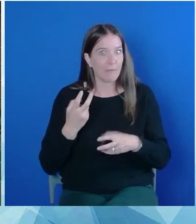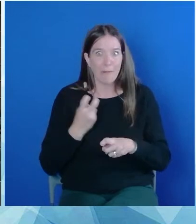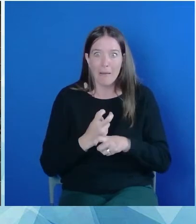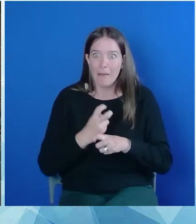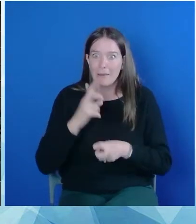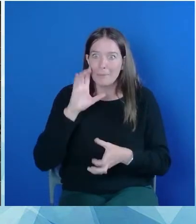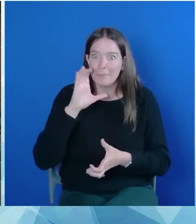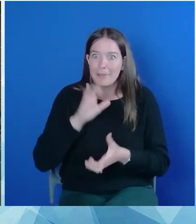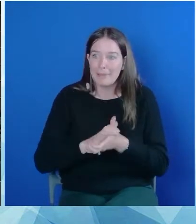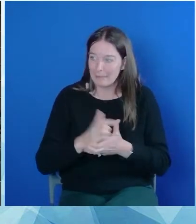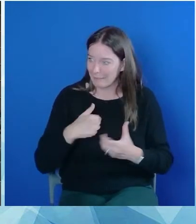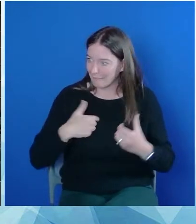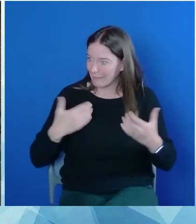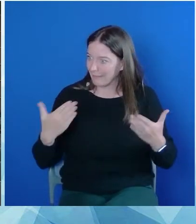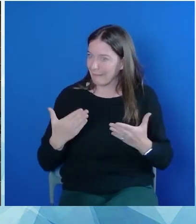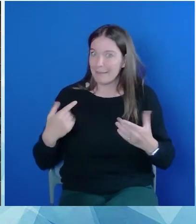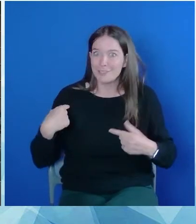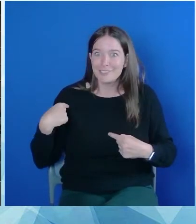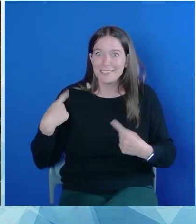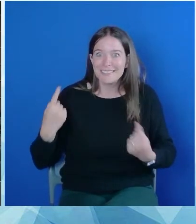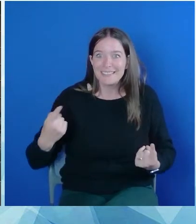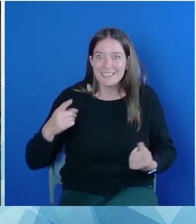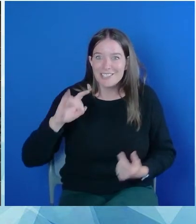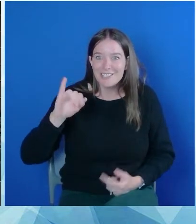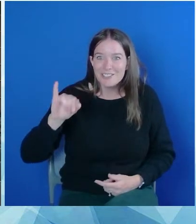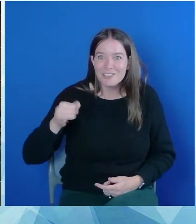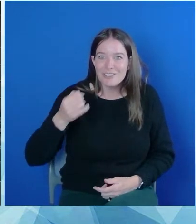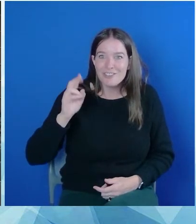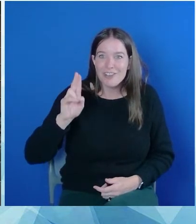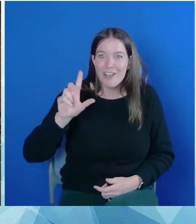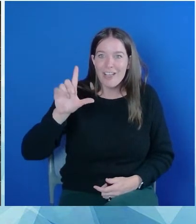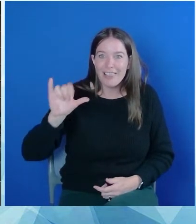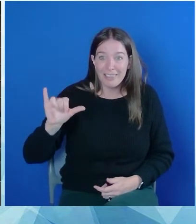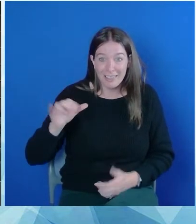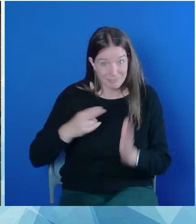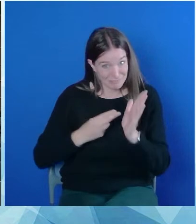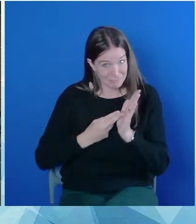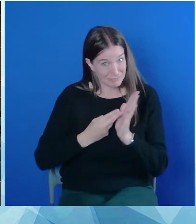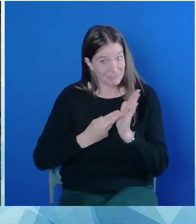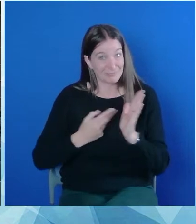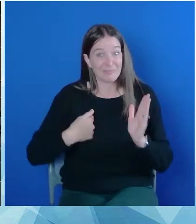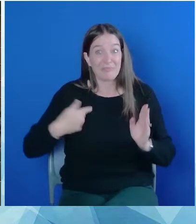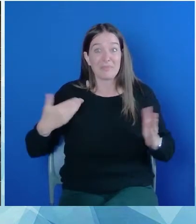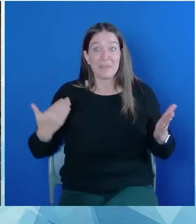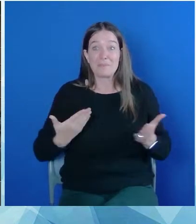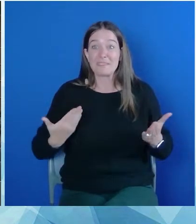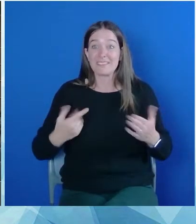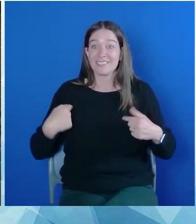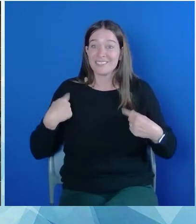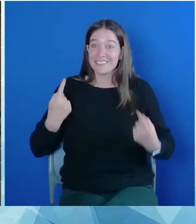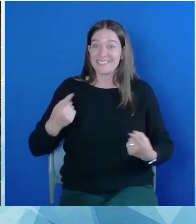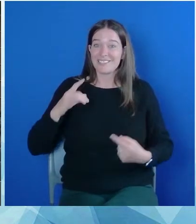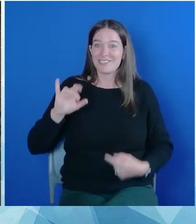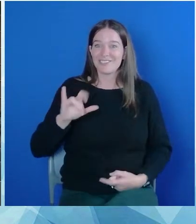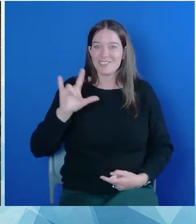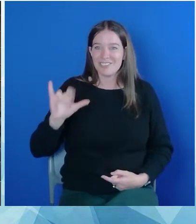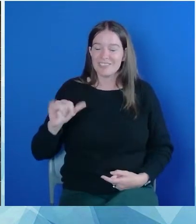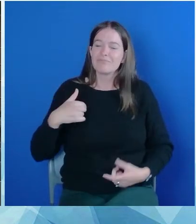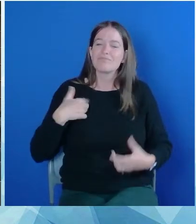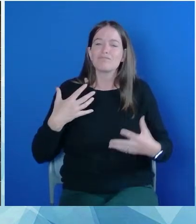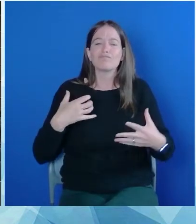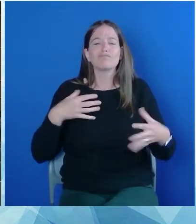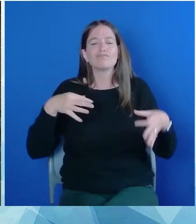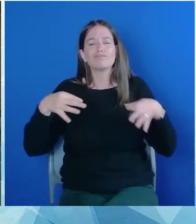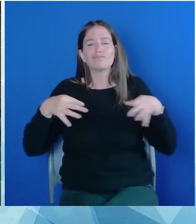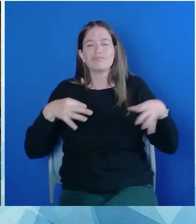truth. I have been here since July. And so I just wanted to call your attention to some of the activities that the ombudsperson